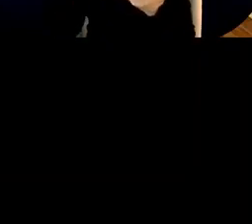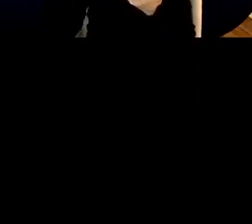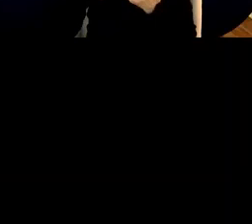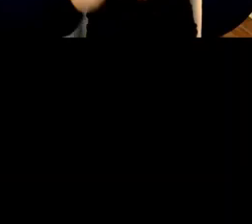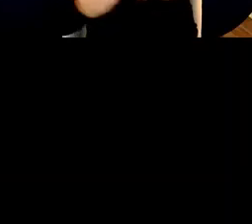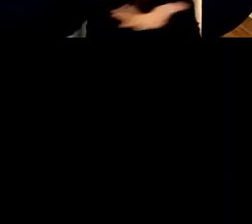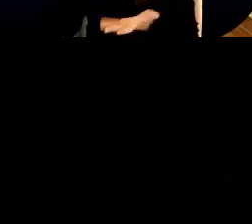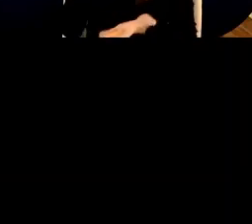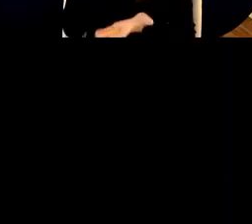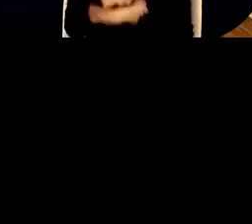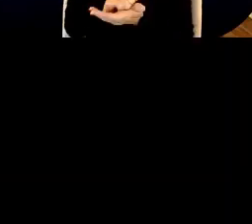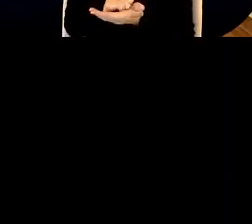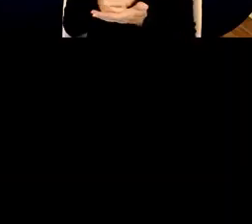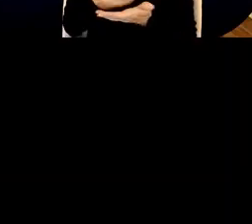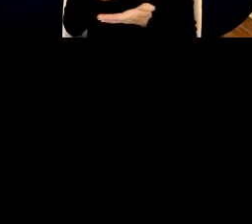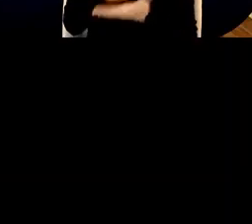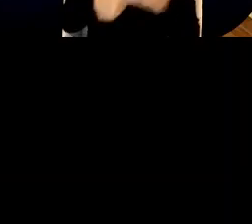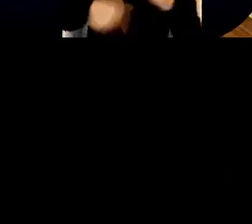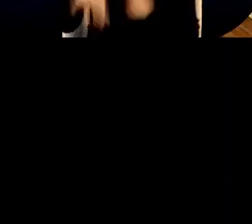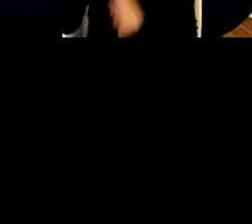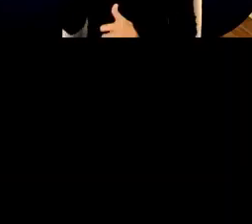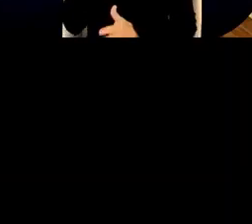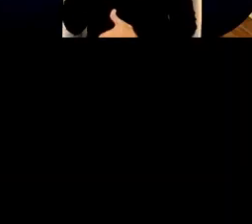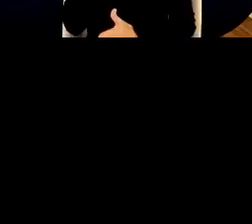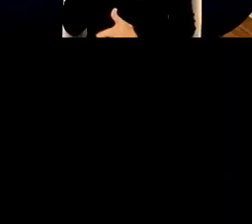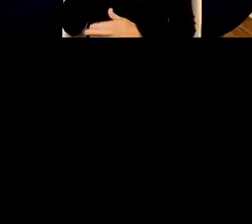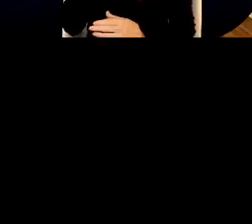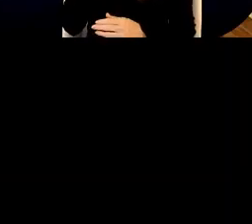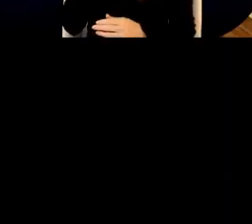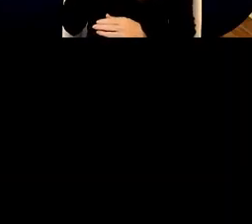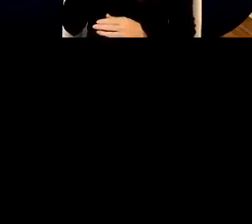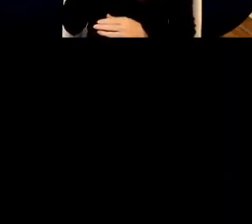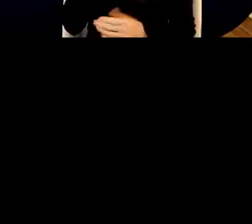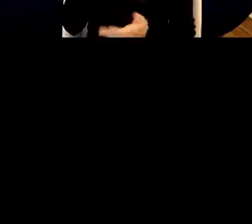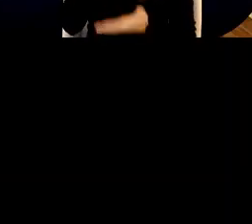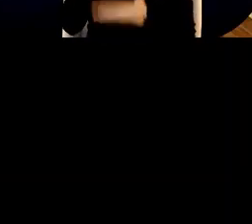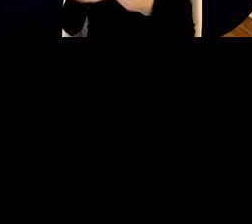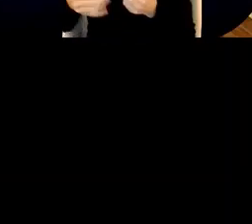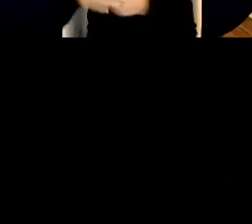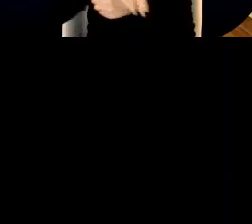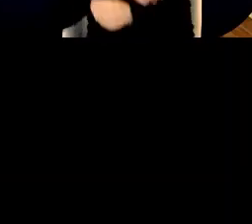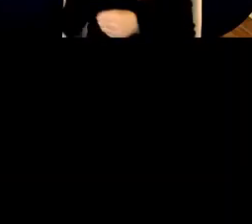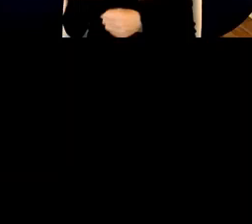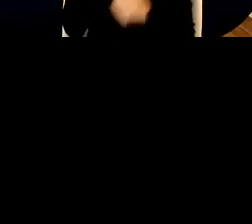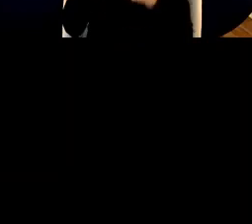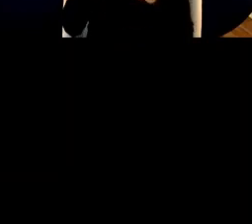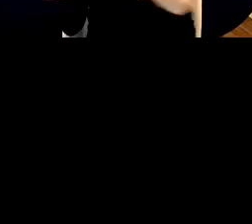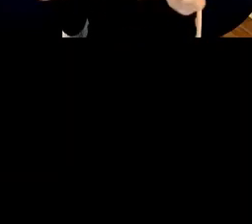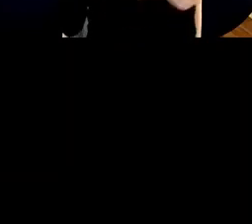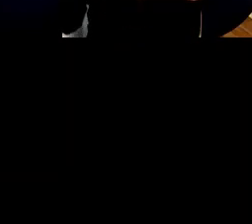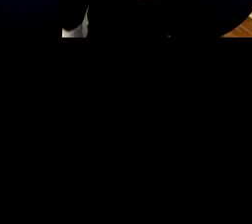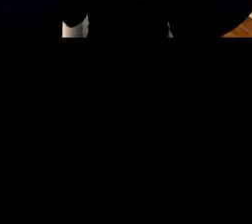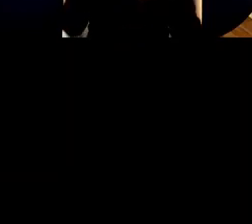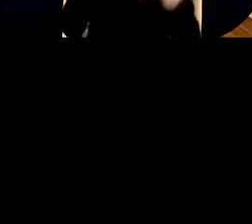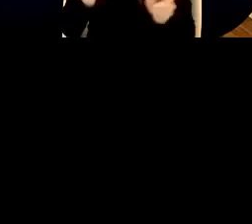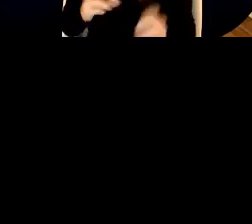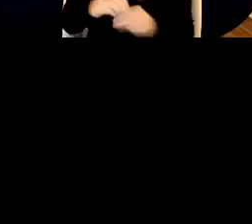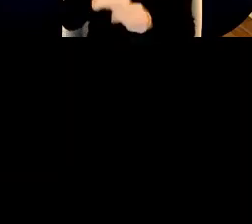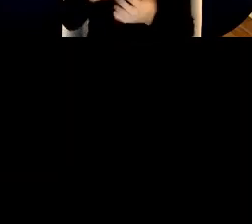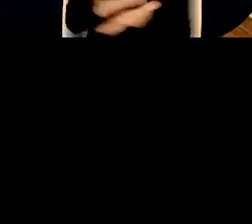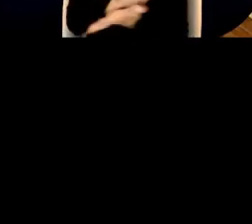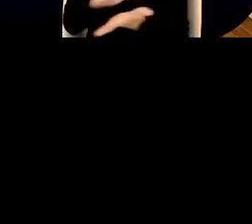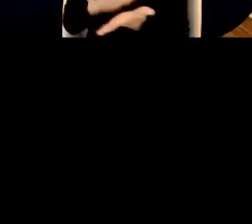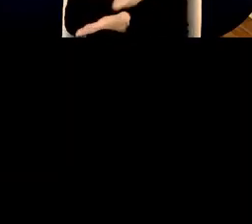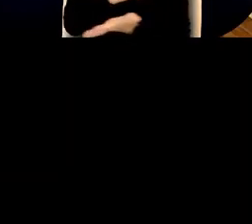know, what you found. I suppose that kind of covers the 4 big topics, but I would